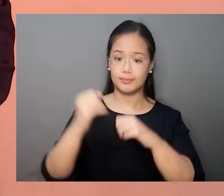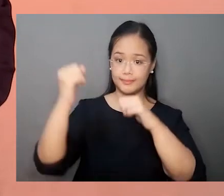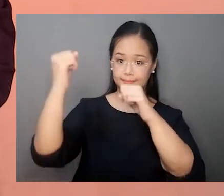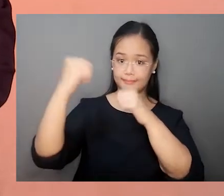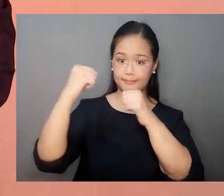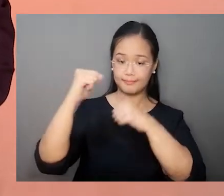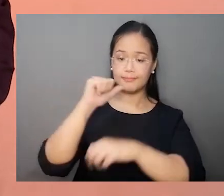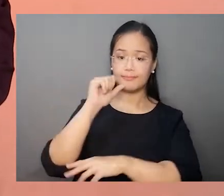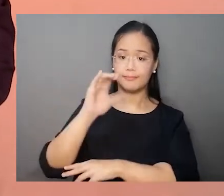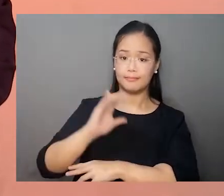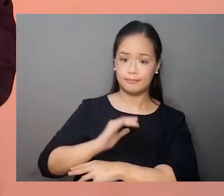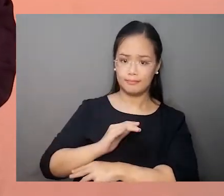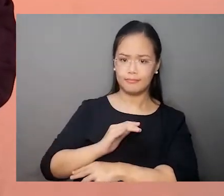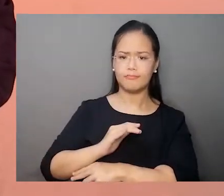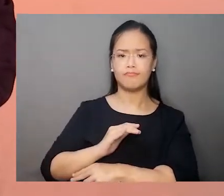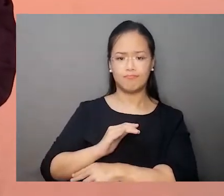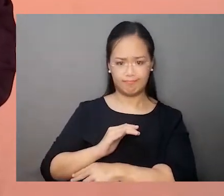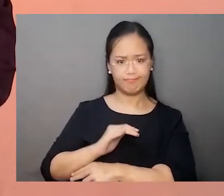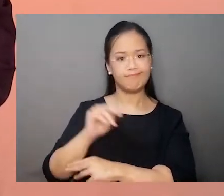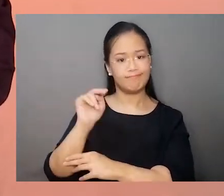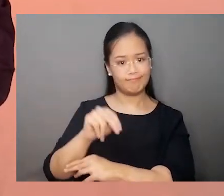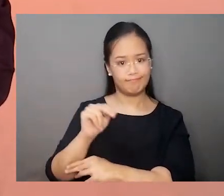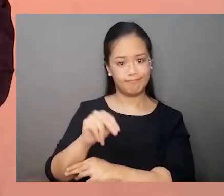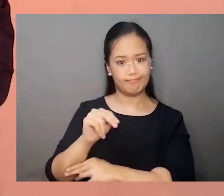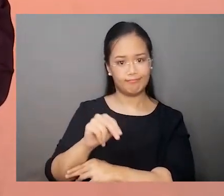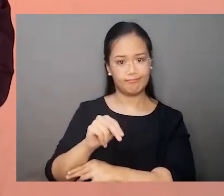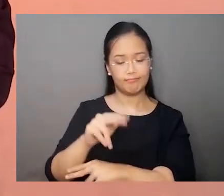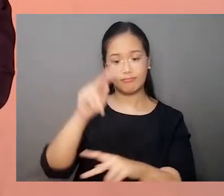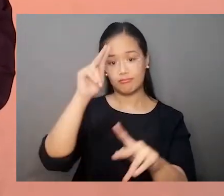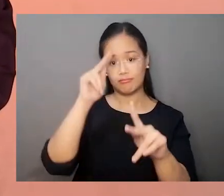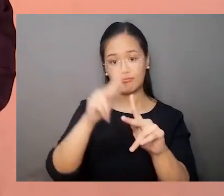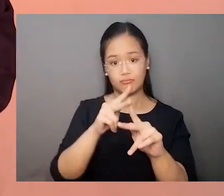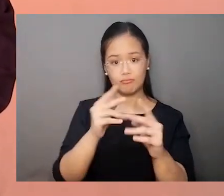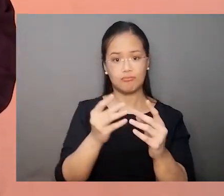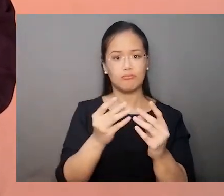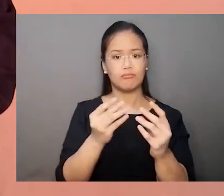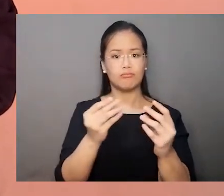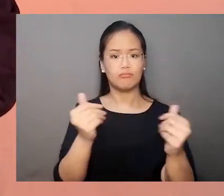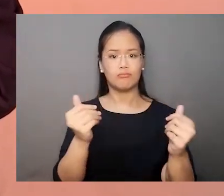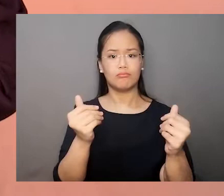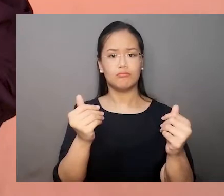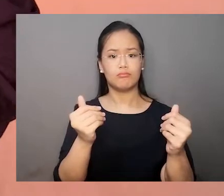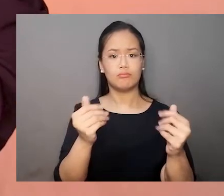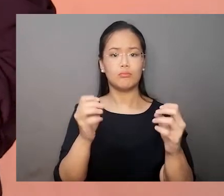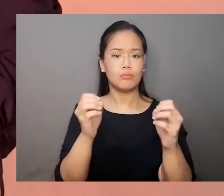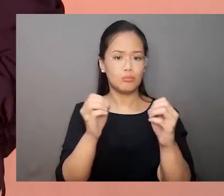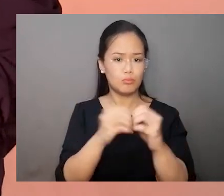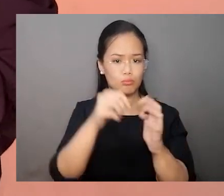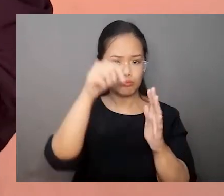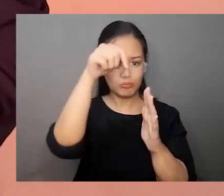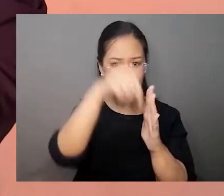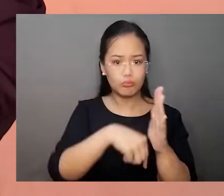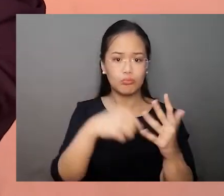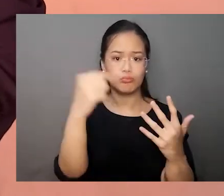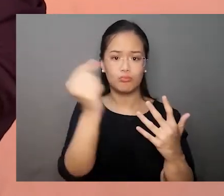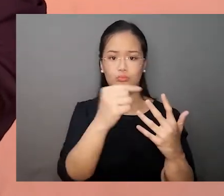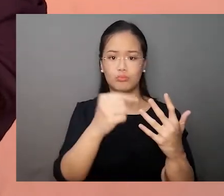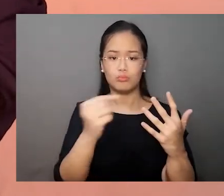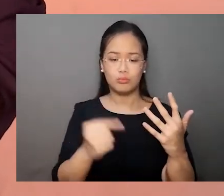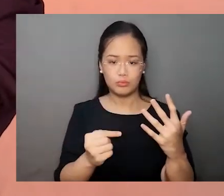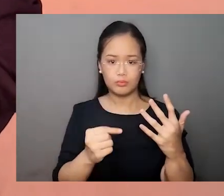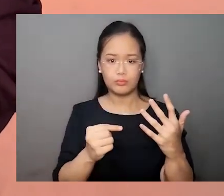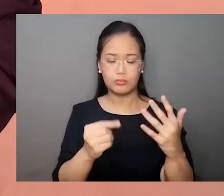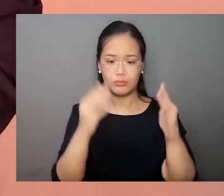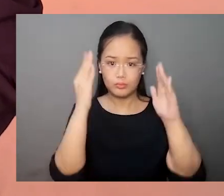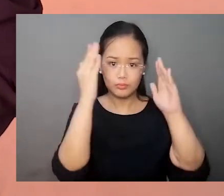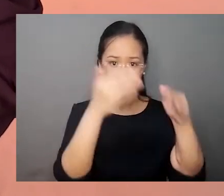women was seen as necessary in order to address the need for a more comprehensive and targeted focus